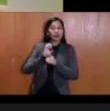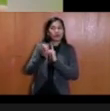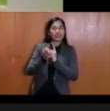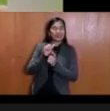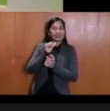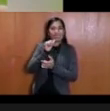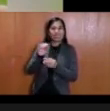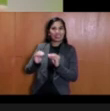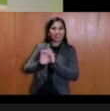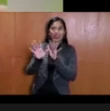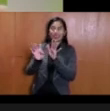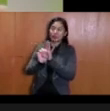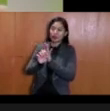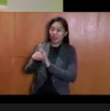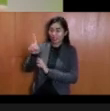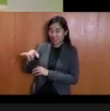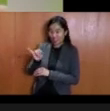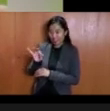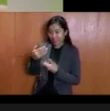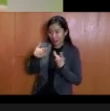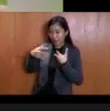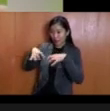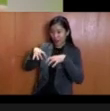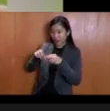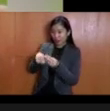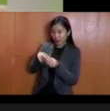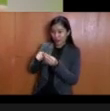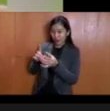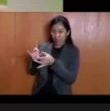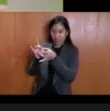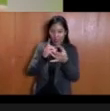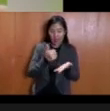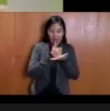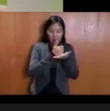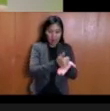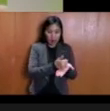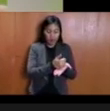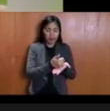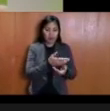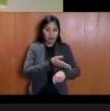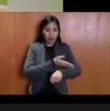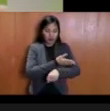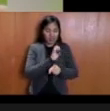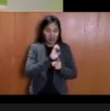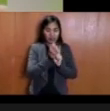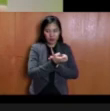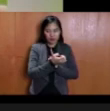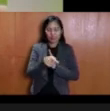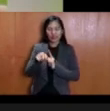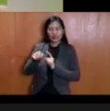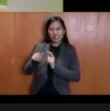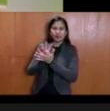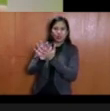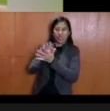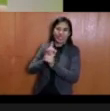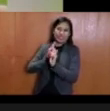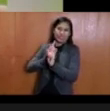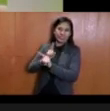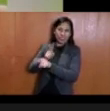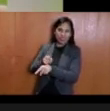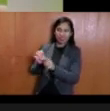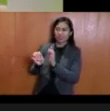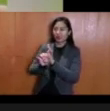said they've done something about it, they're doing things that governments are pressing them to do. Think about cybersecurity, think about